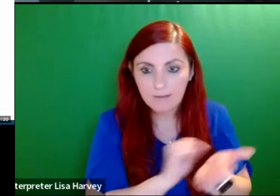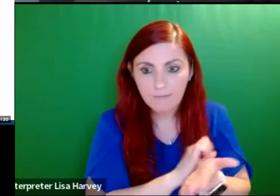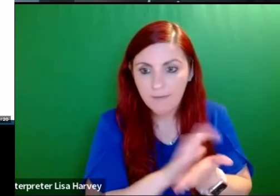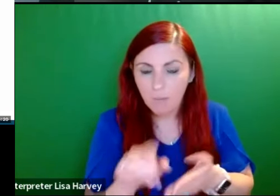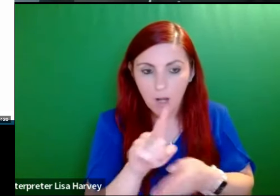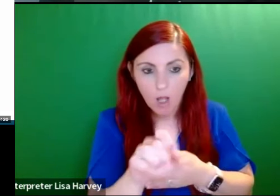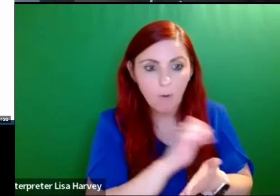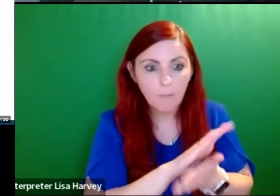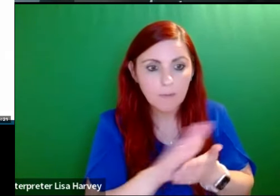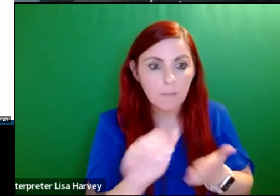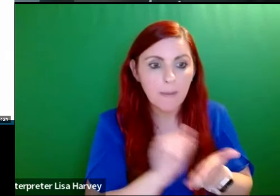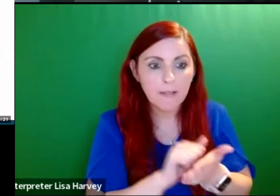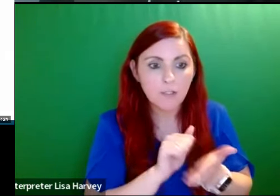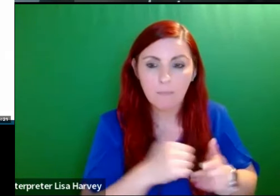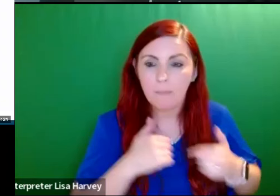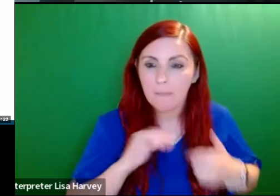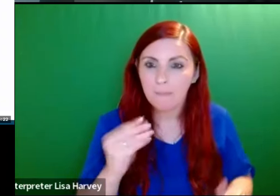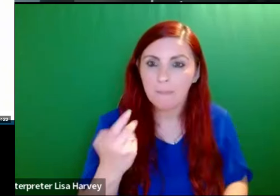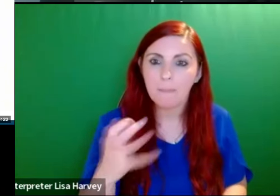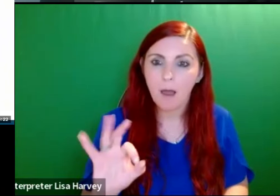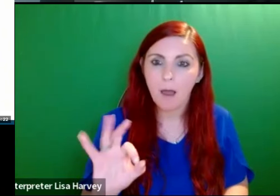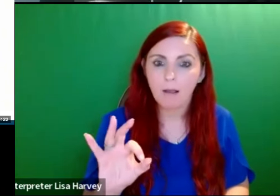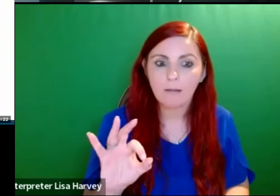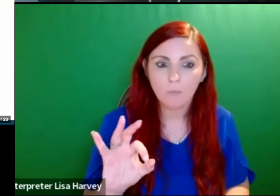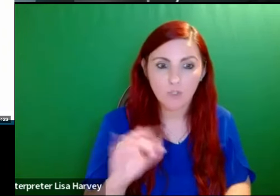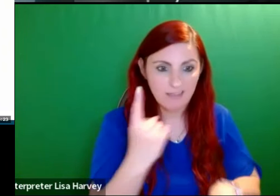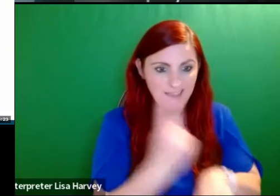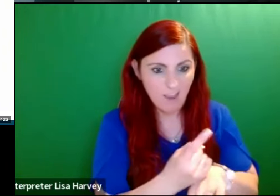page of my blog, which is available at this link.